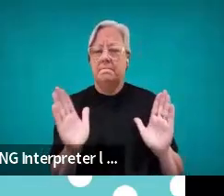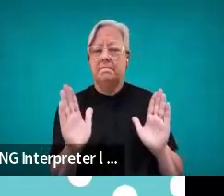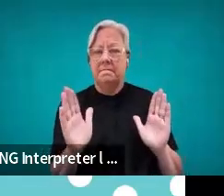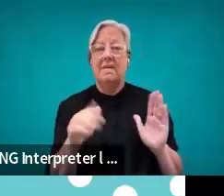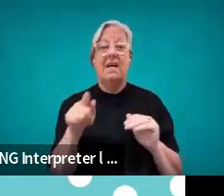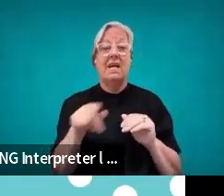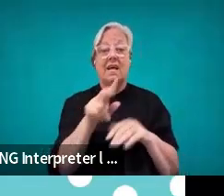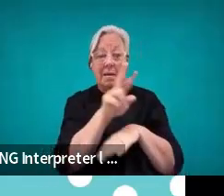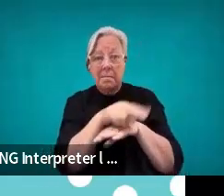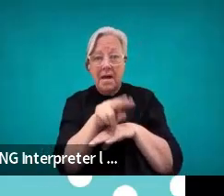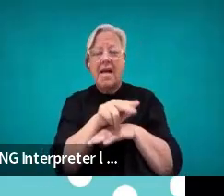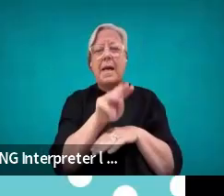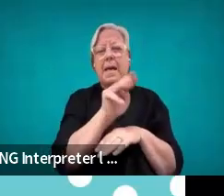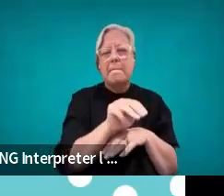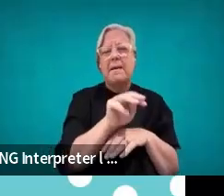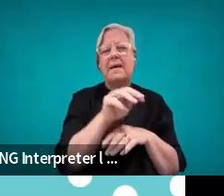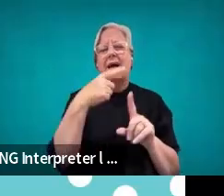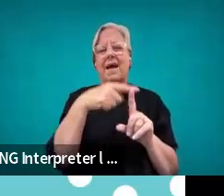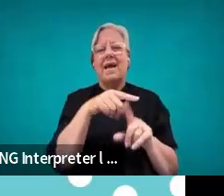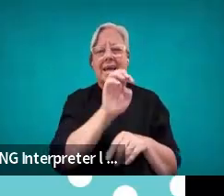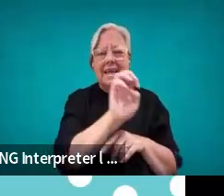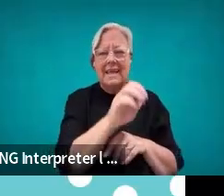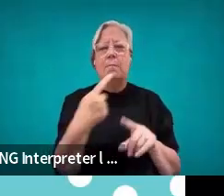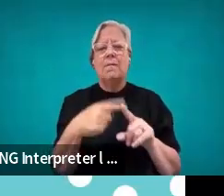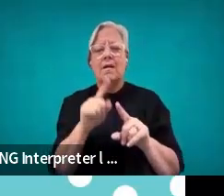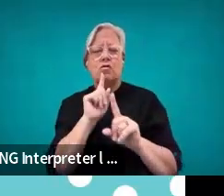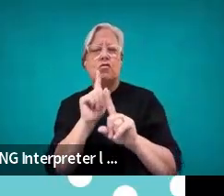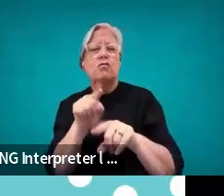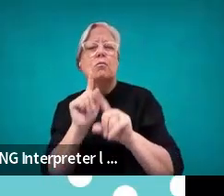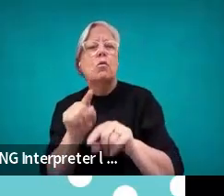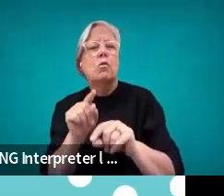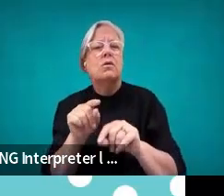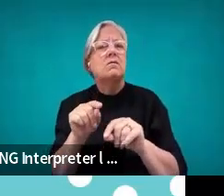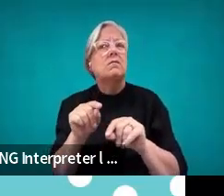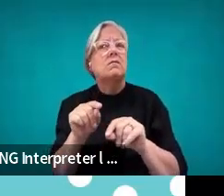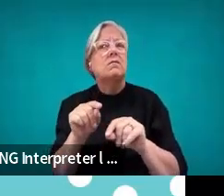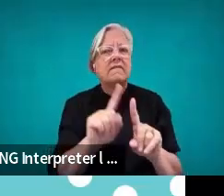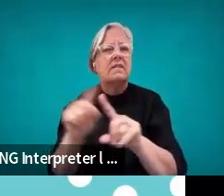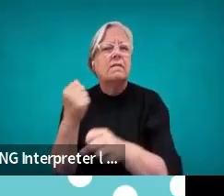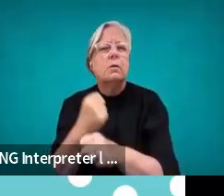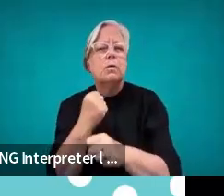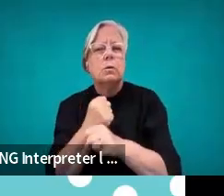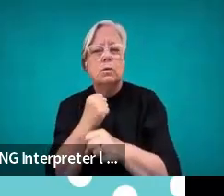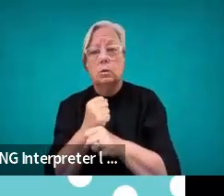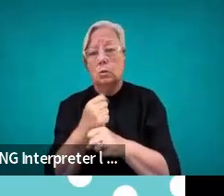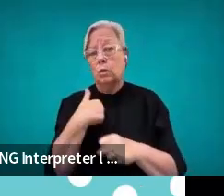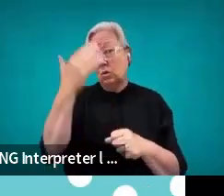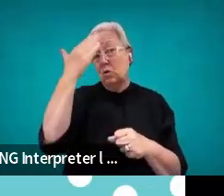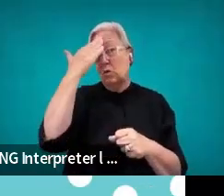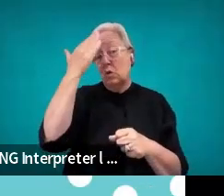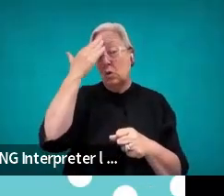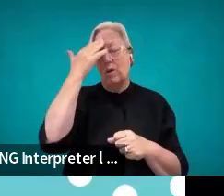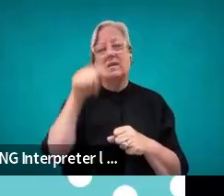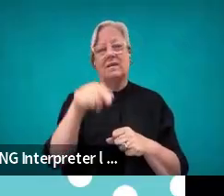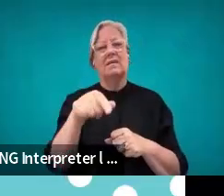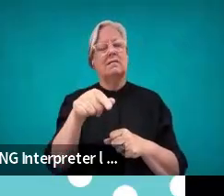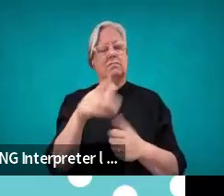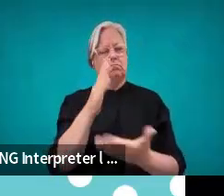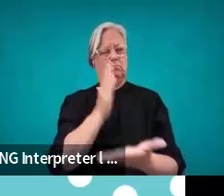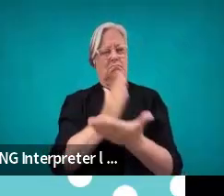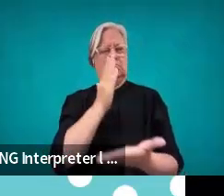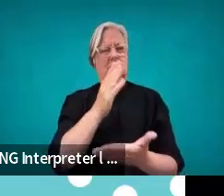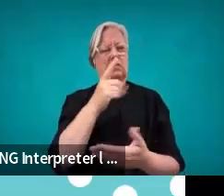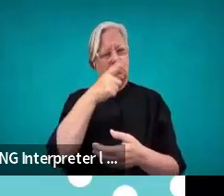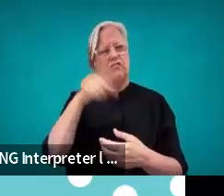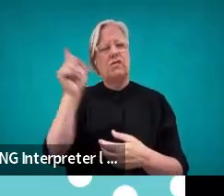monitoring, evaluation, and reporting activities. Why? Because we knew that this was the right way to work.